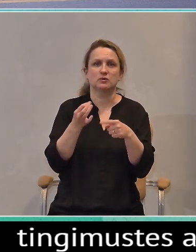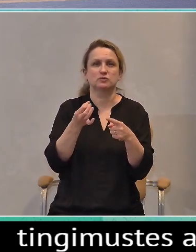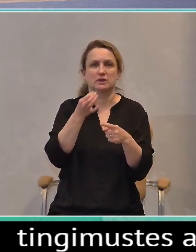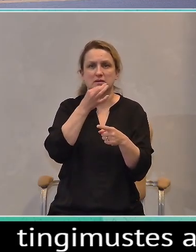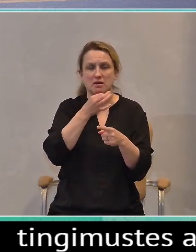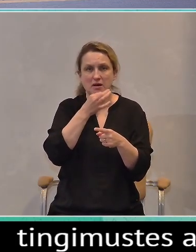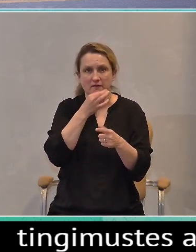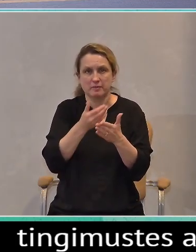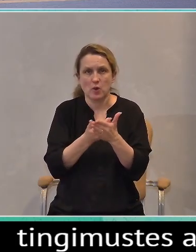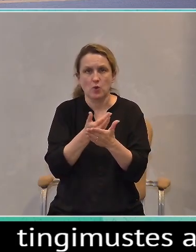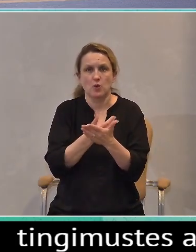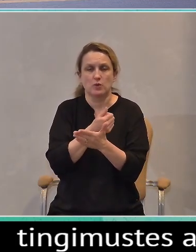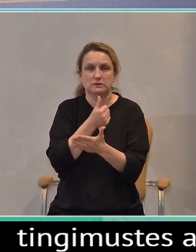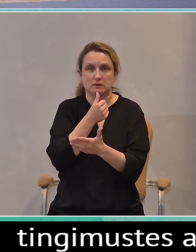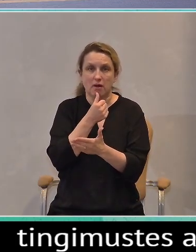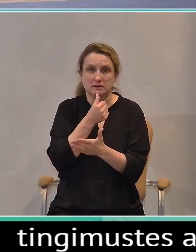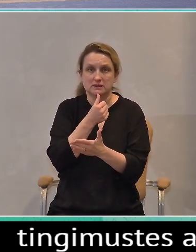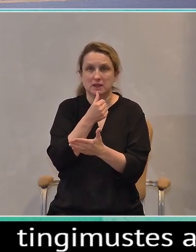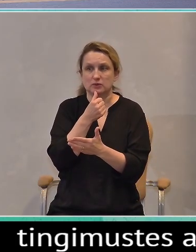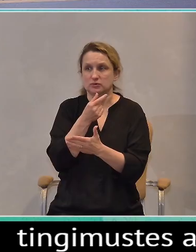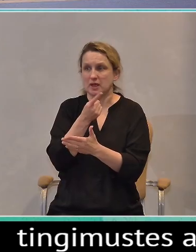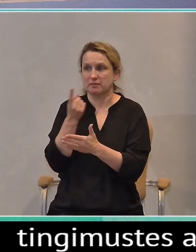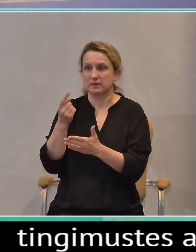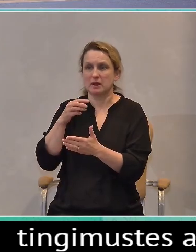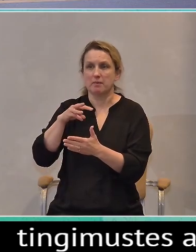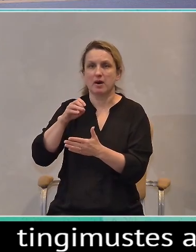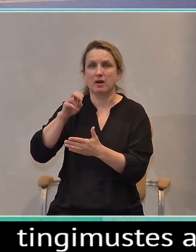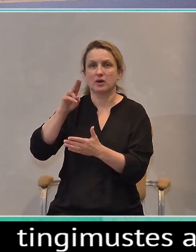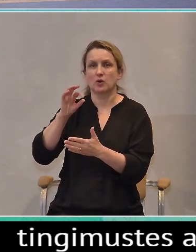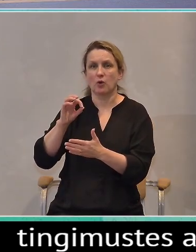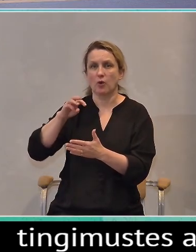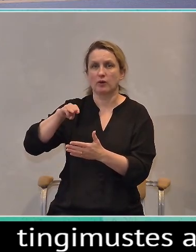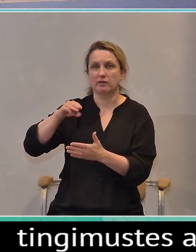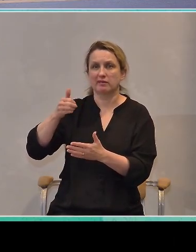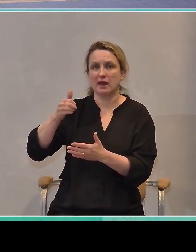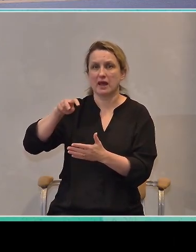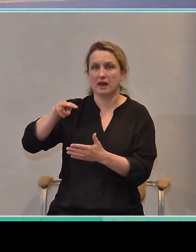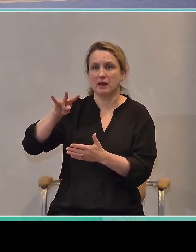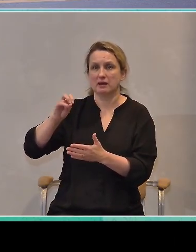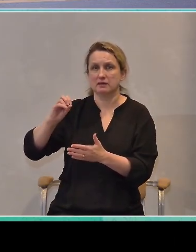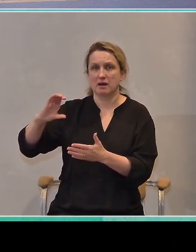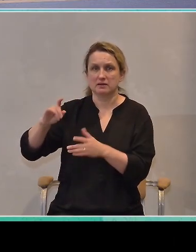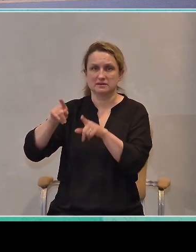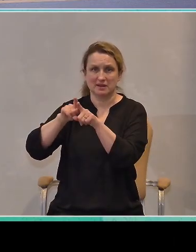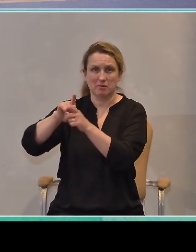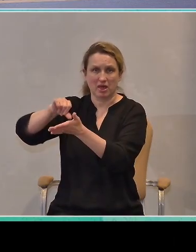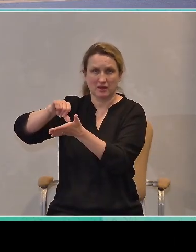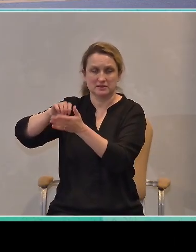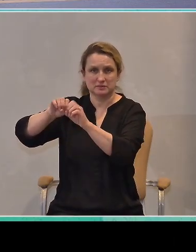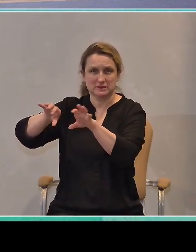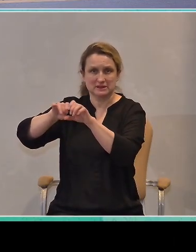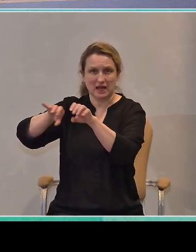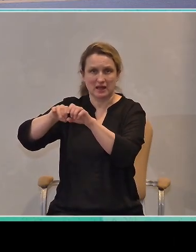the frequency of rare diseases and on the clinical and tests of new